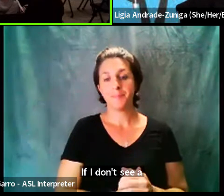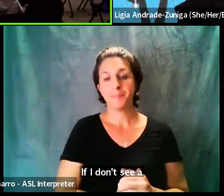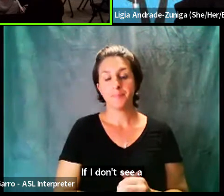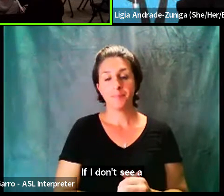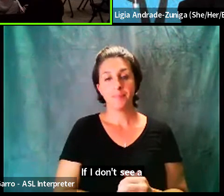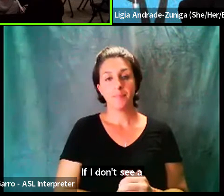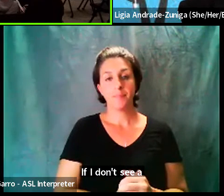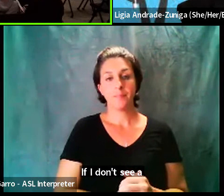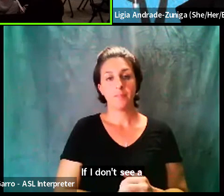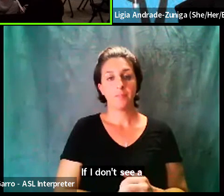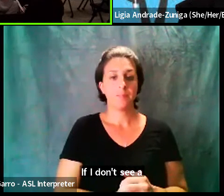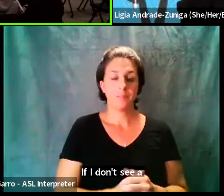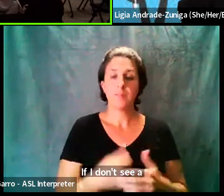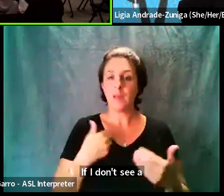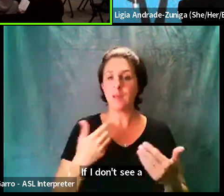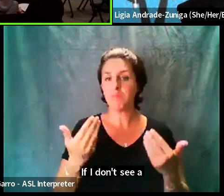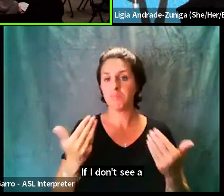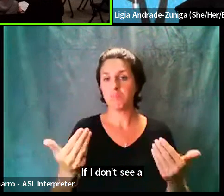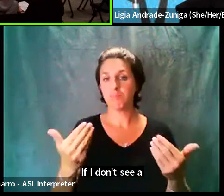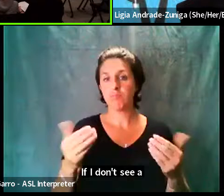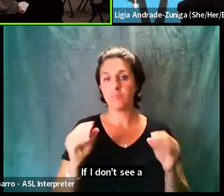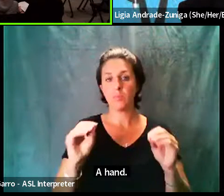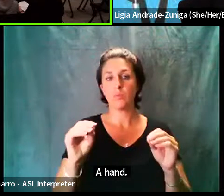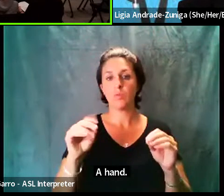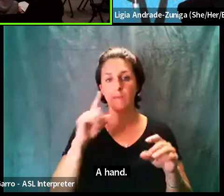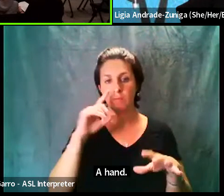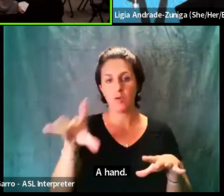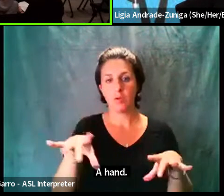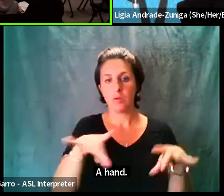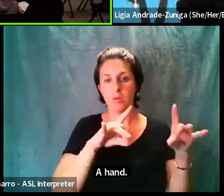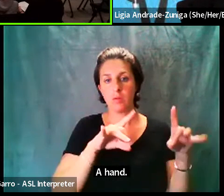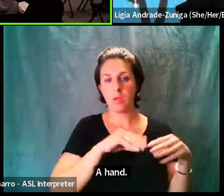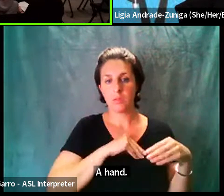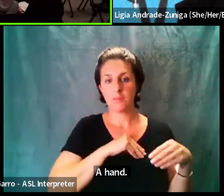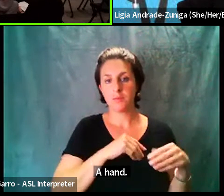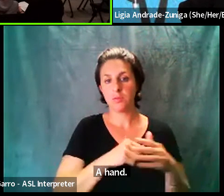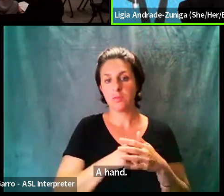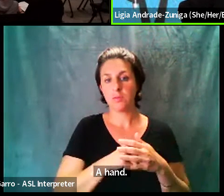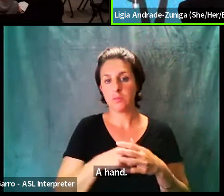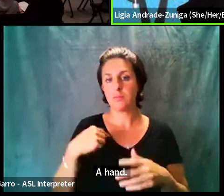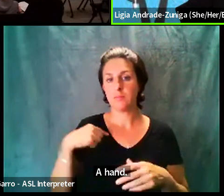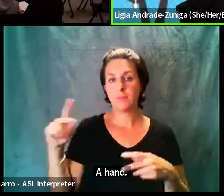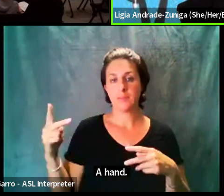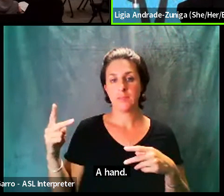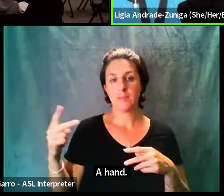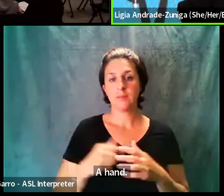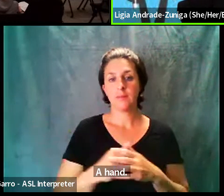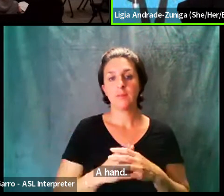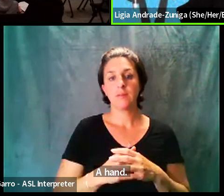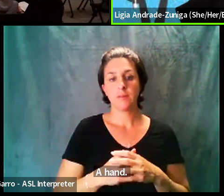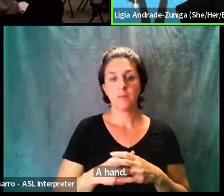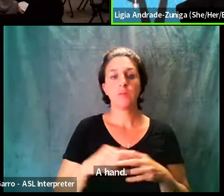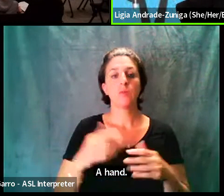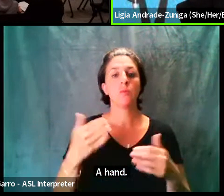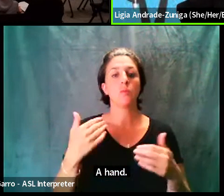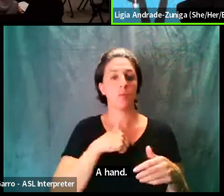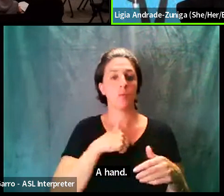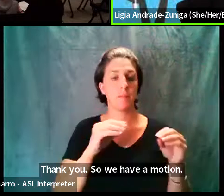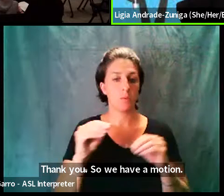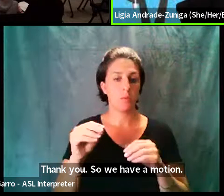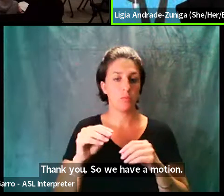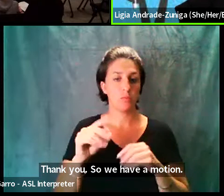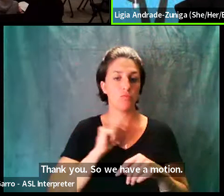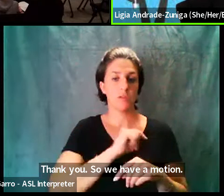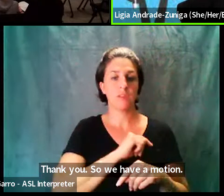I'll move Aye. adoption. Oh. Sorry. No, you go ahead. I second. Thank you. So we have a motion by Trustee Griffin